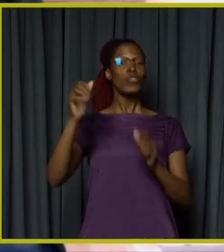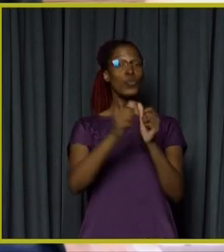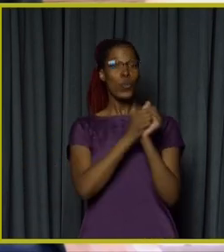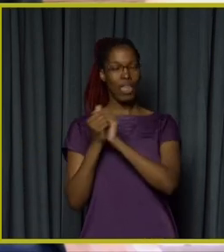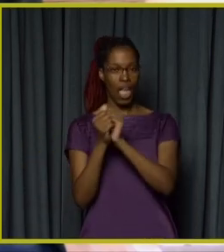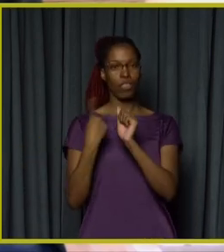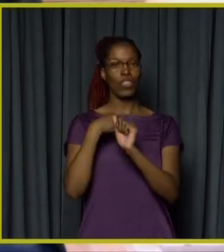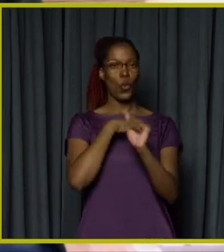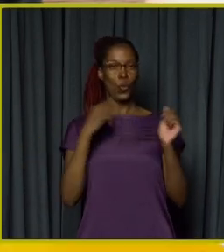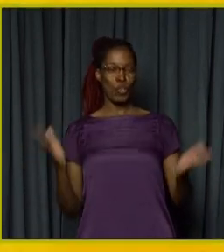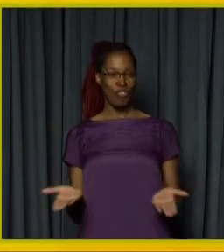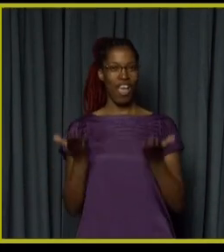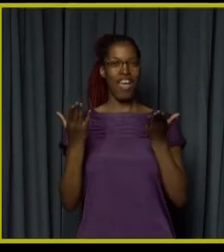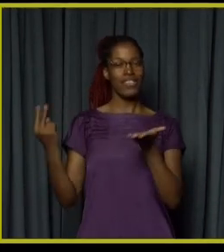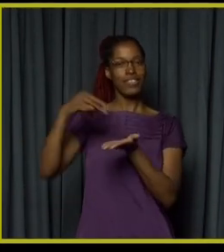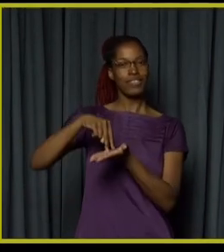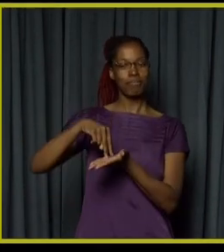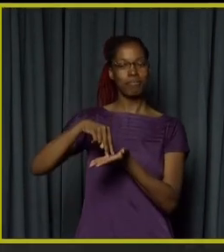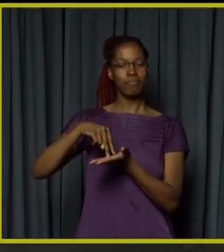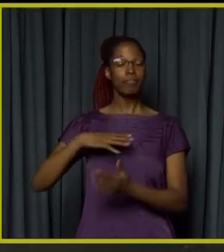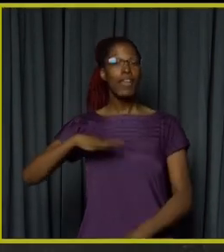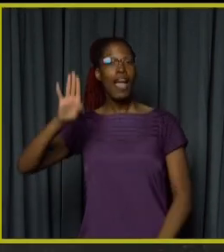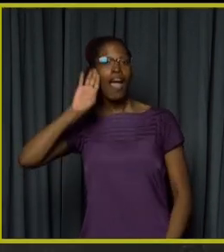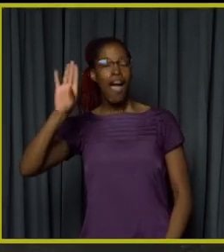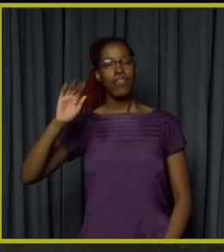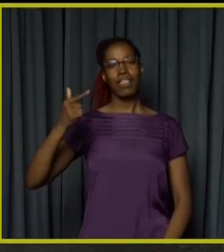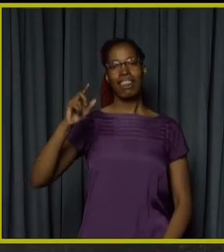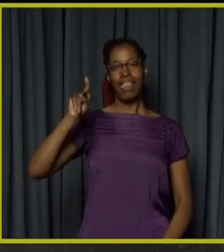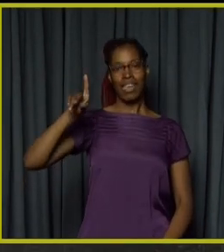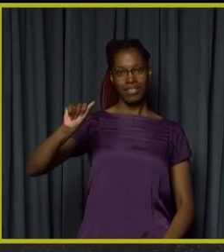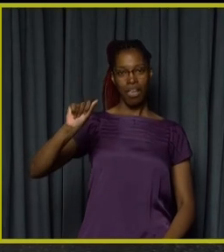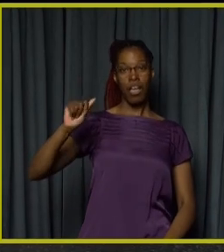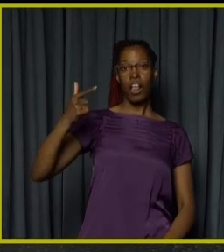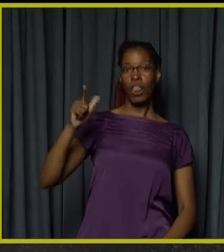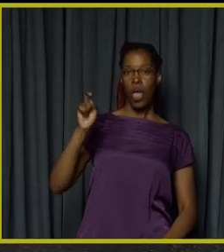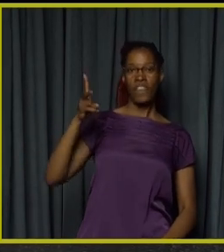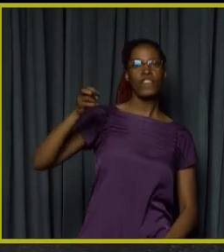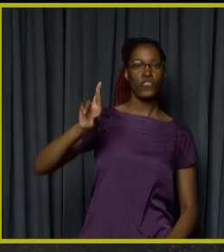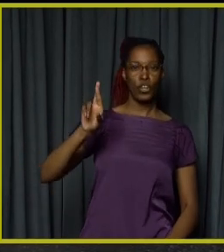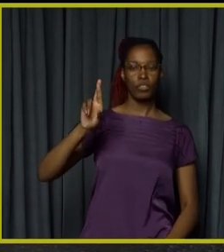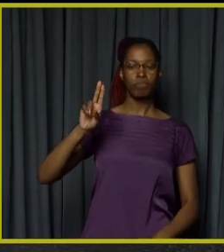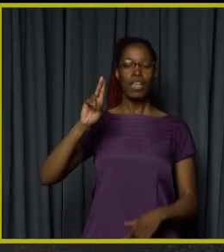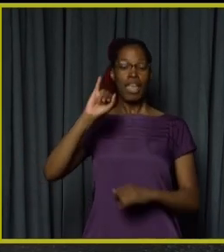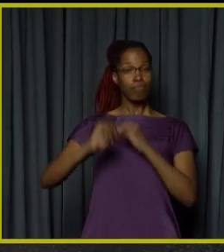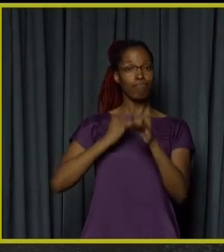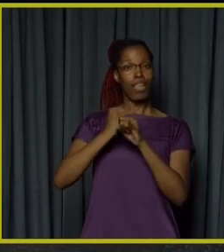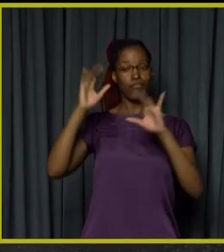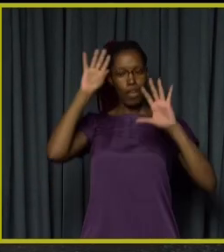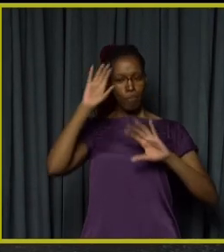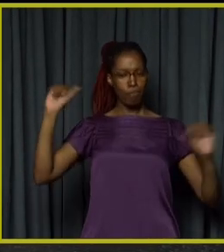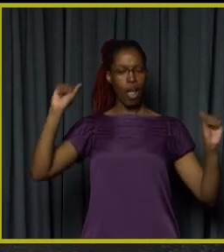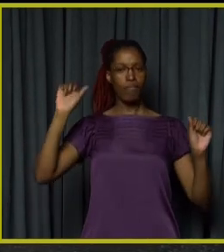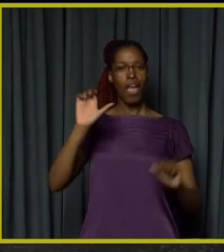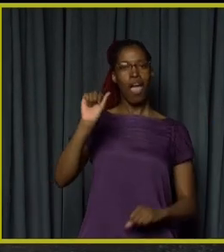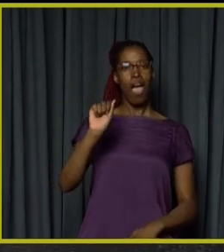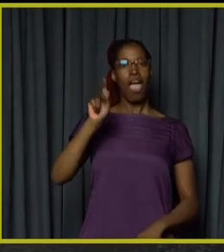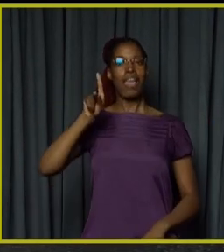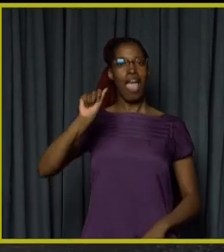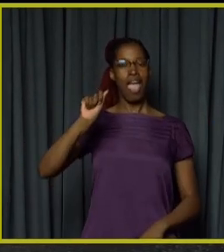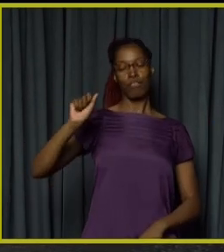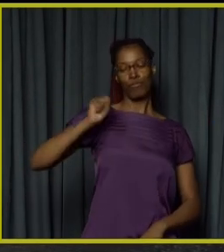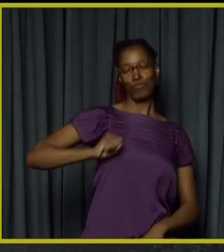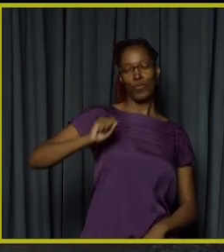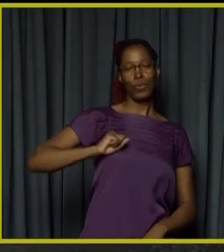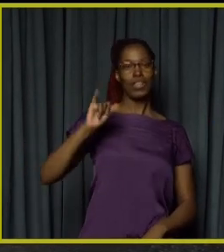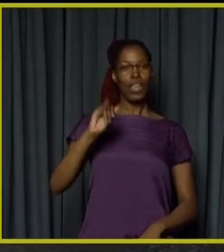we rise. I am Glenda Glover, International President of Alpha Kappa Alpha